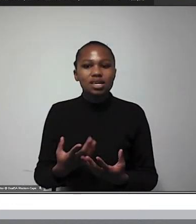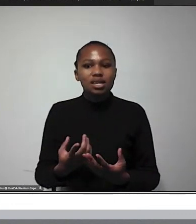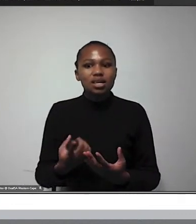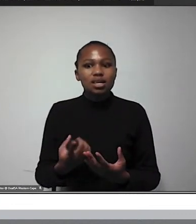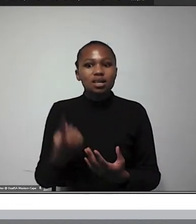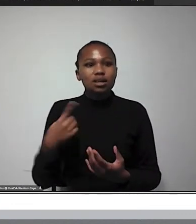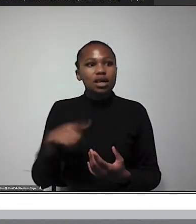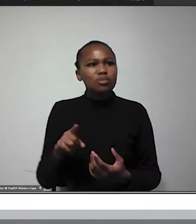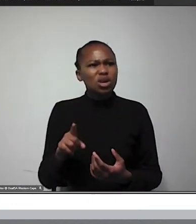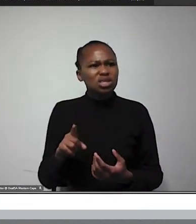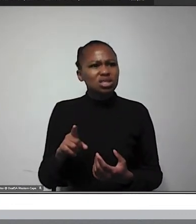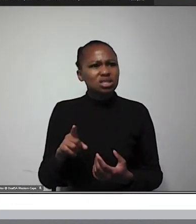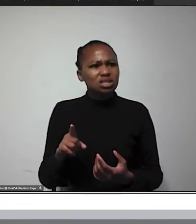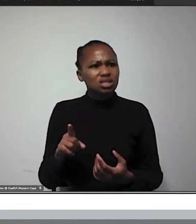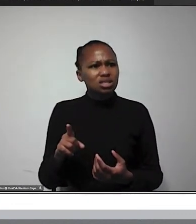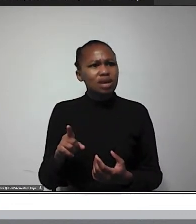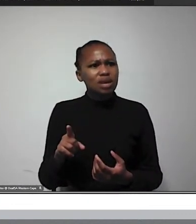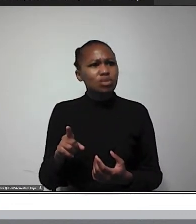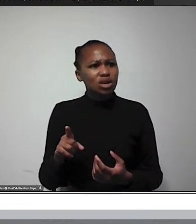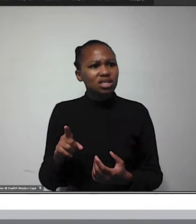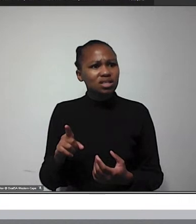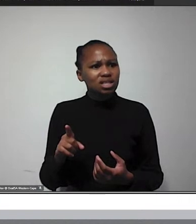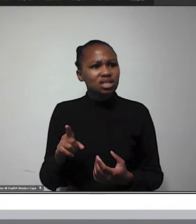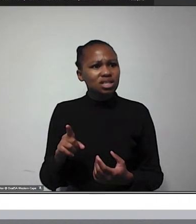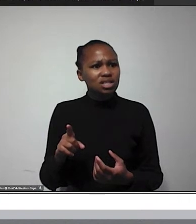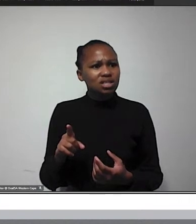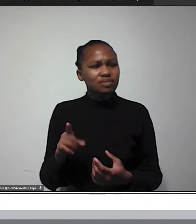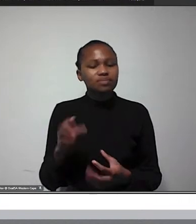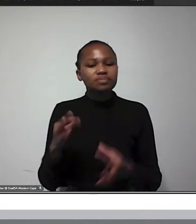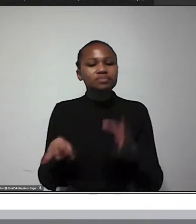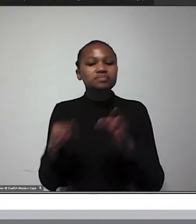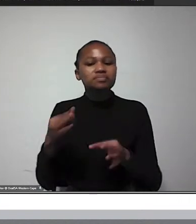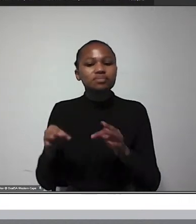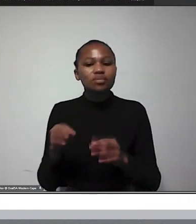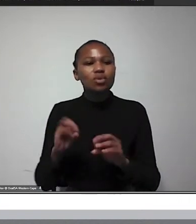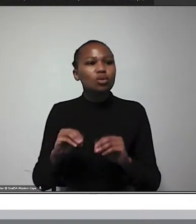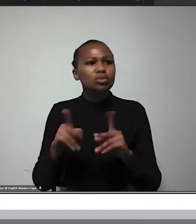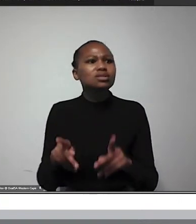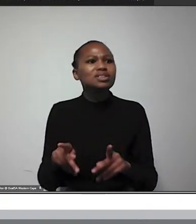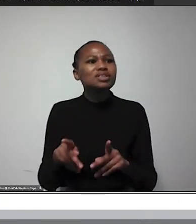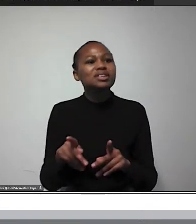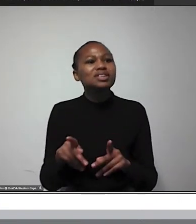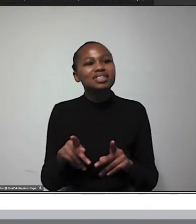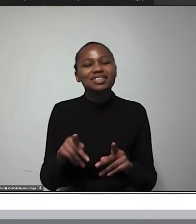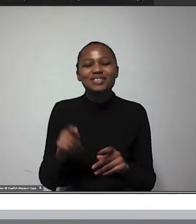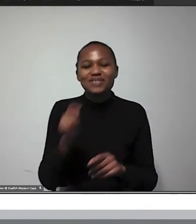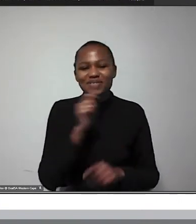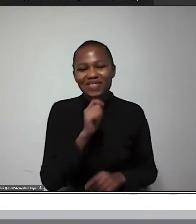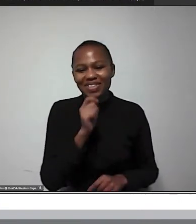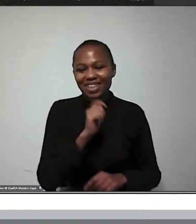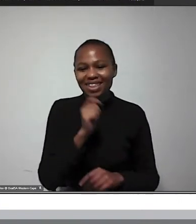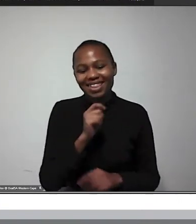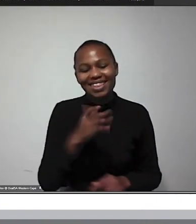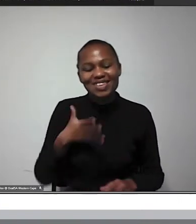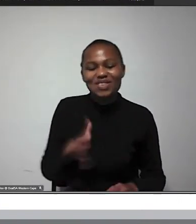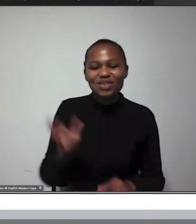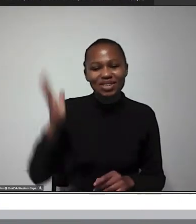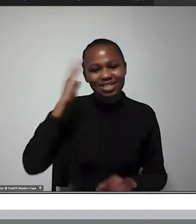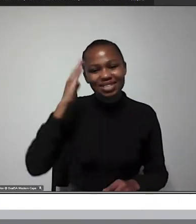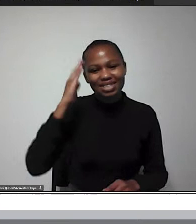payroll, and then should that, you know, that opportunity be taken away, you know, one would always want to know what would